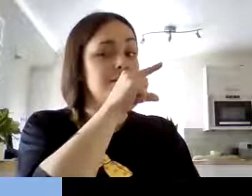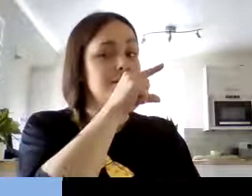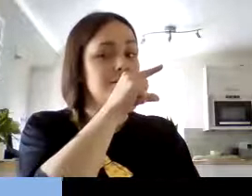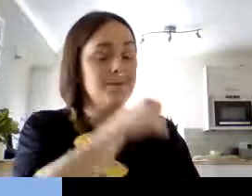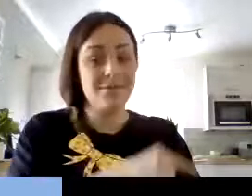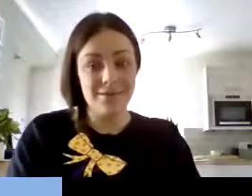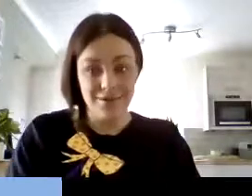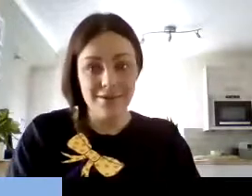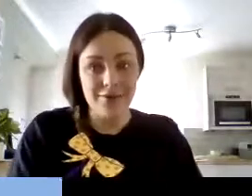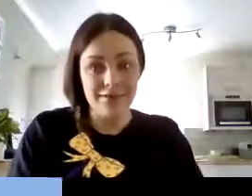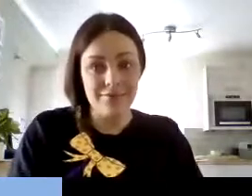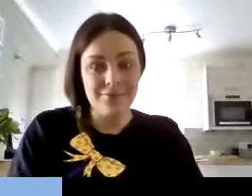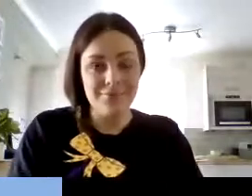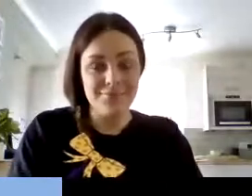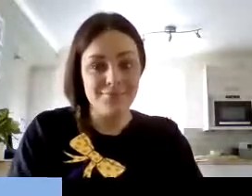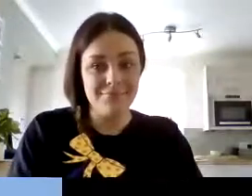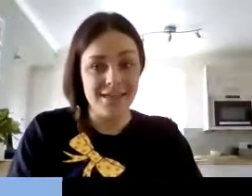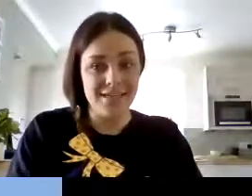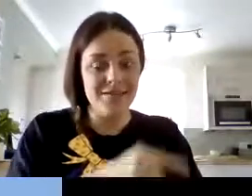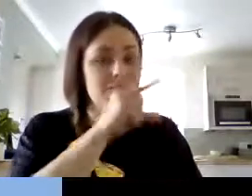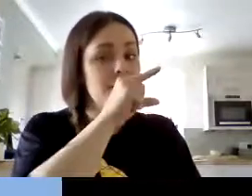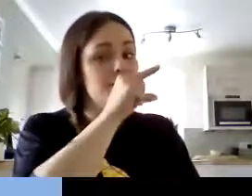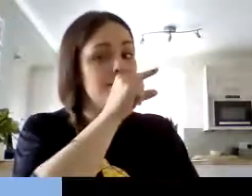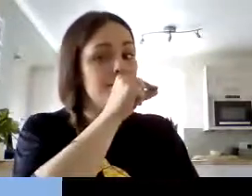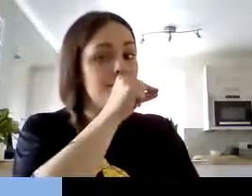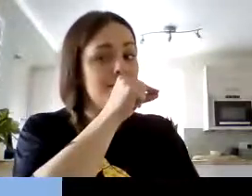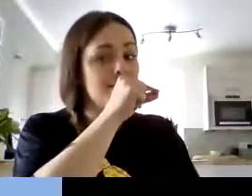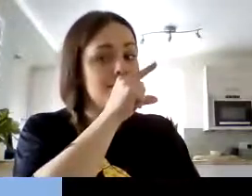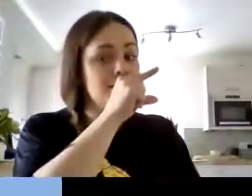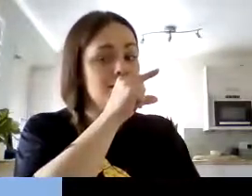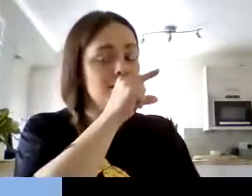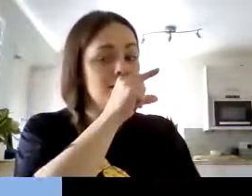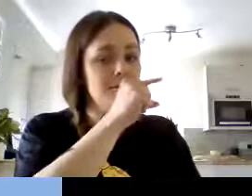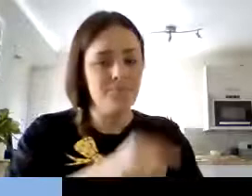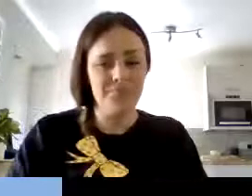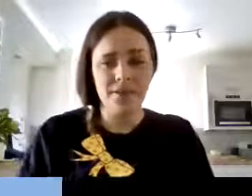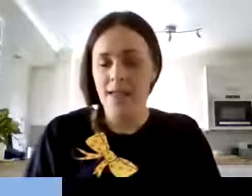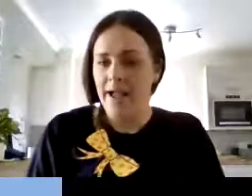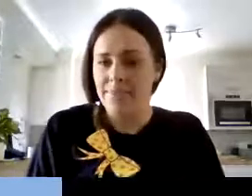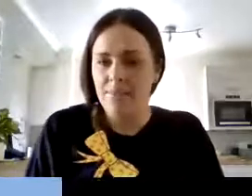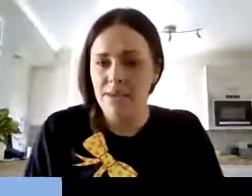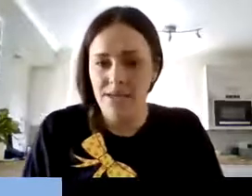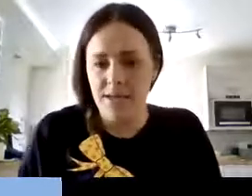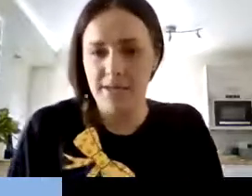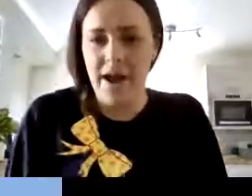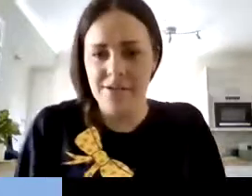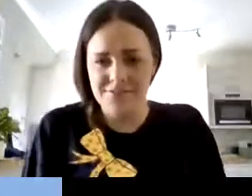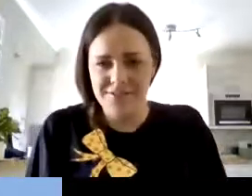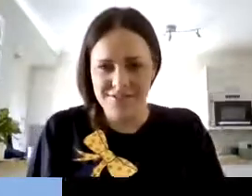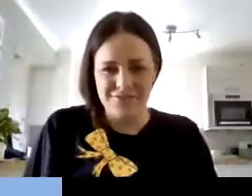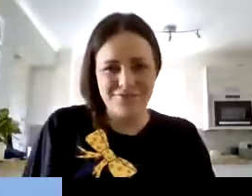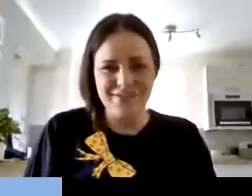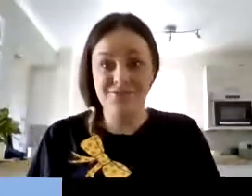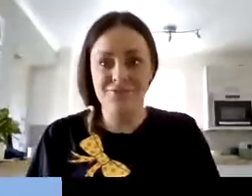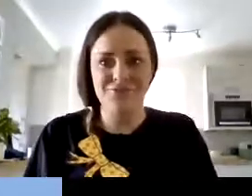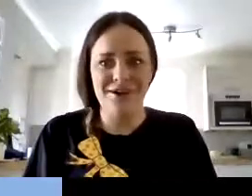Bird. Can you have a go? Ready? Bird. And the mean character